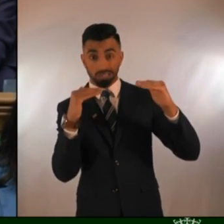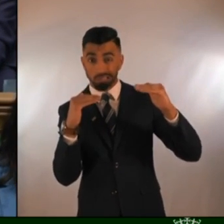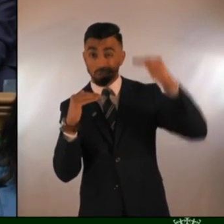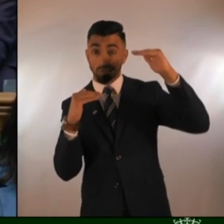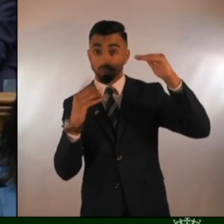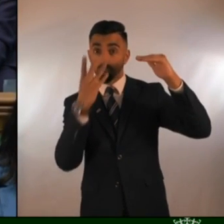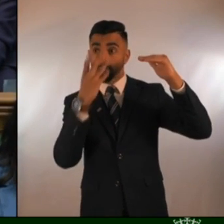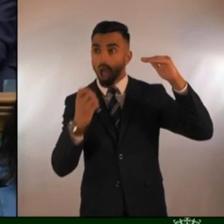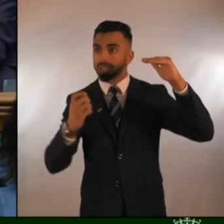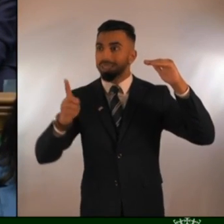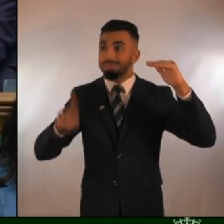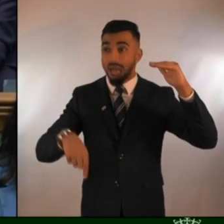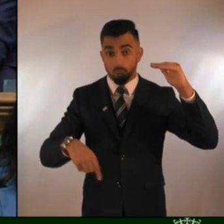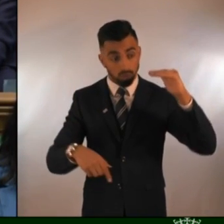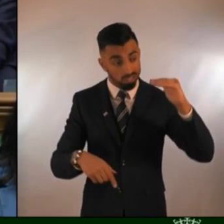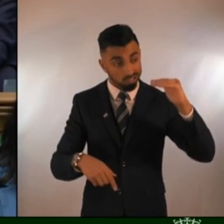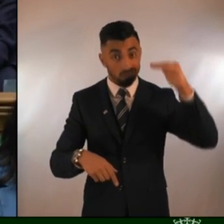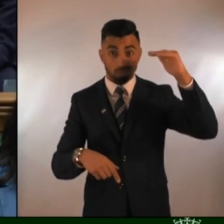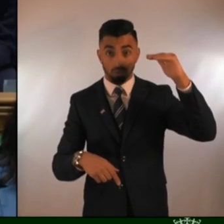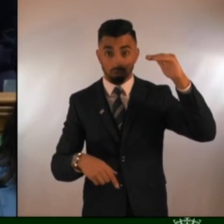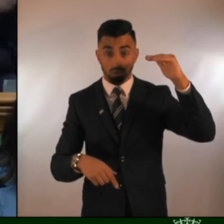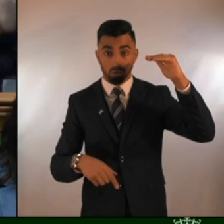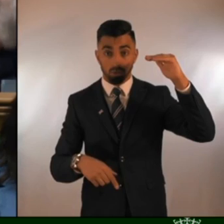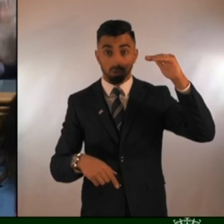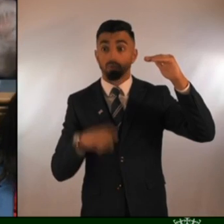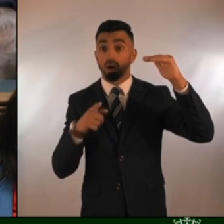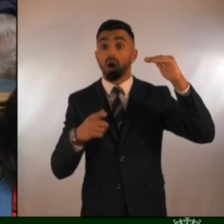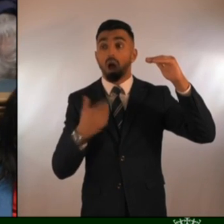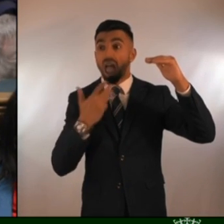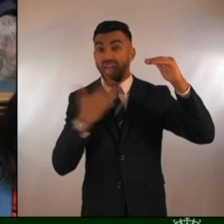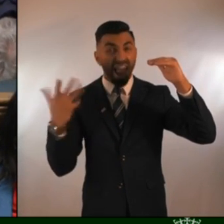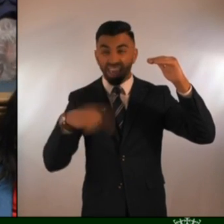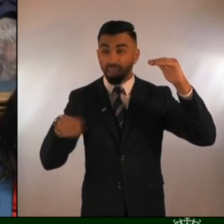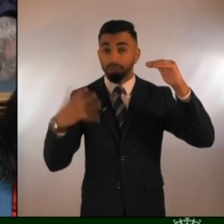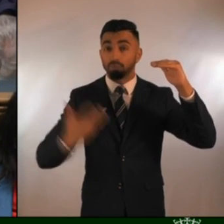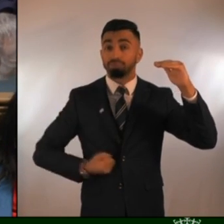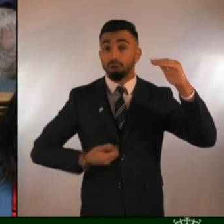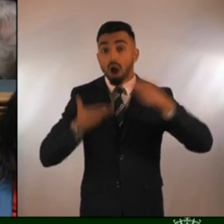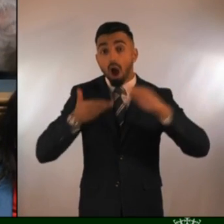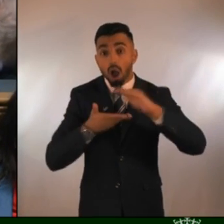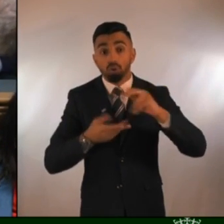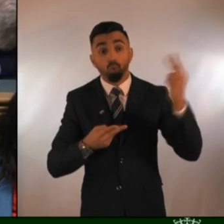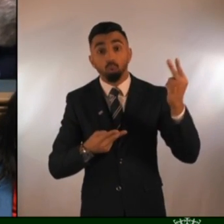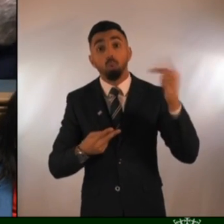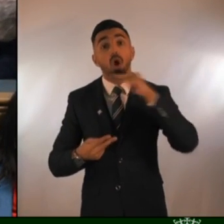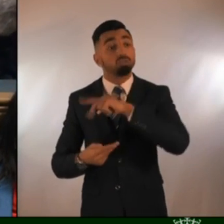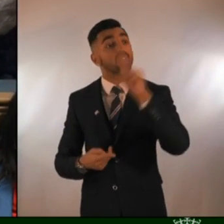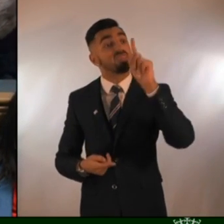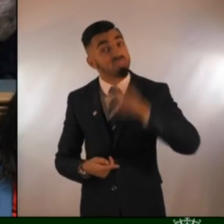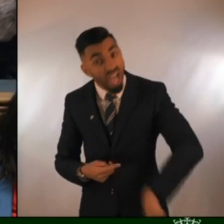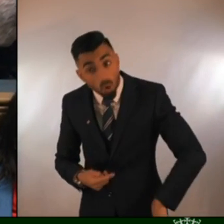removing anyone with income below £200,000. Based on their vital work for the NHS, that will take